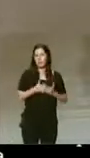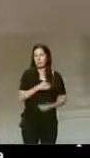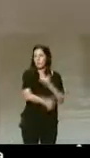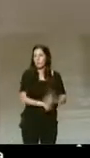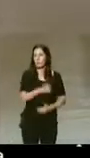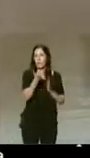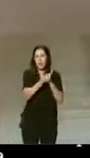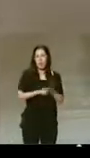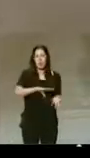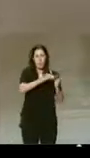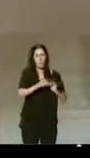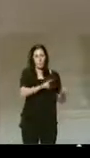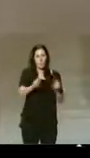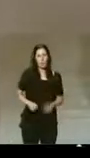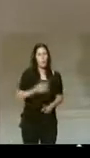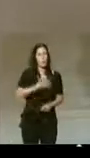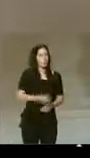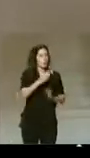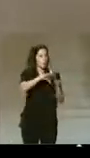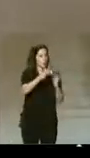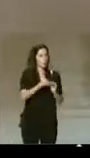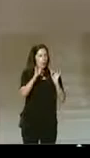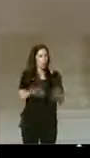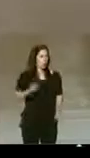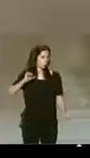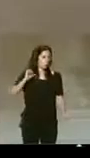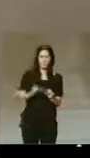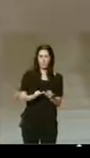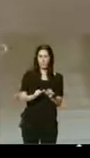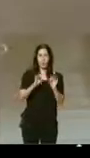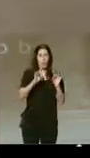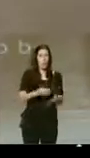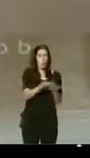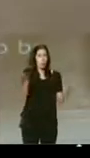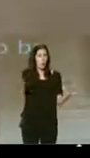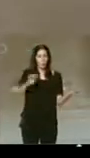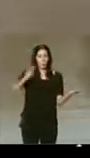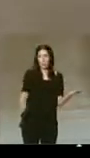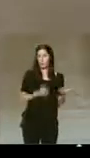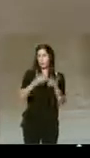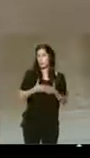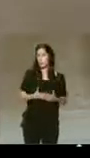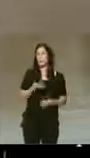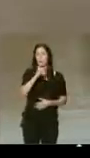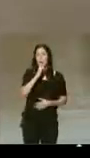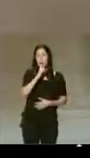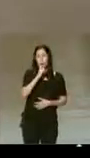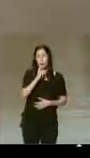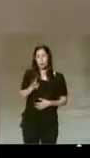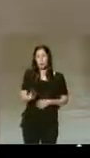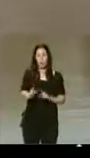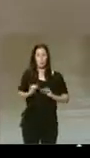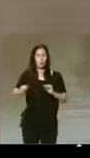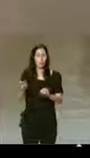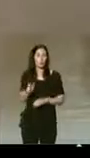system, this is going to be easily configured by them, as they did with other devices, just